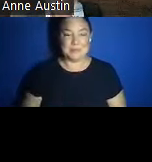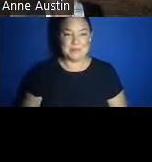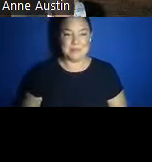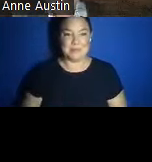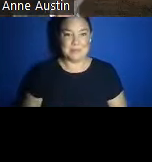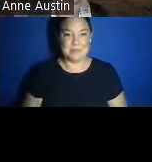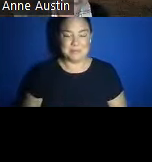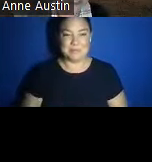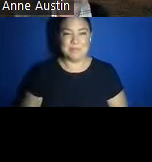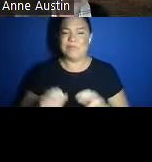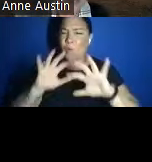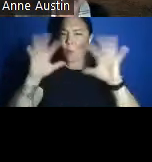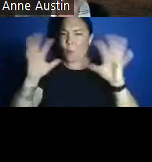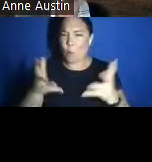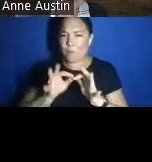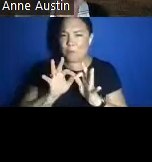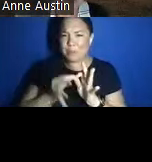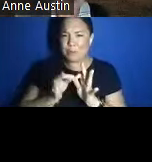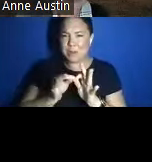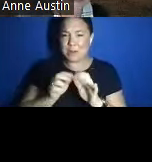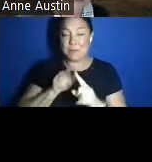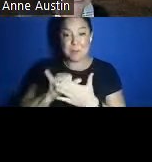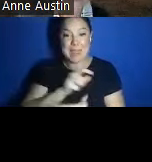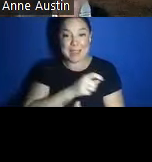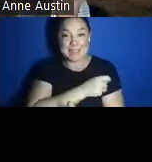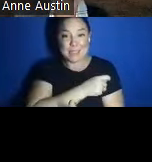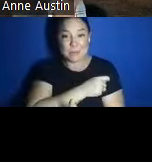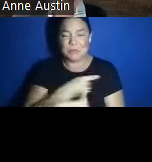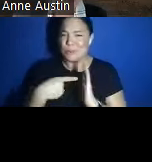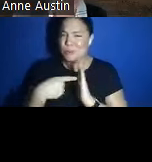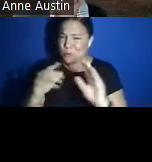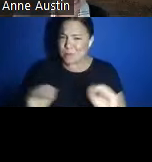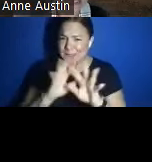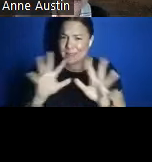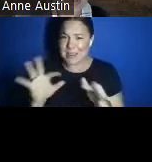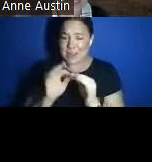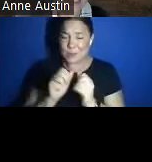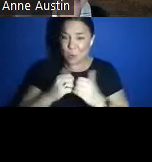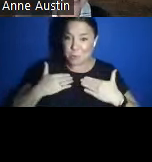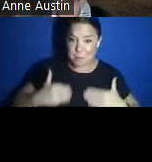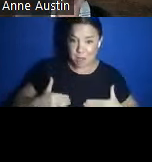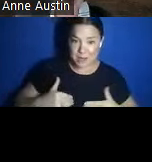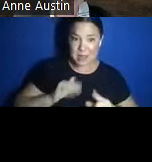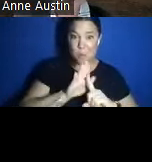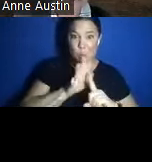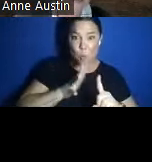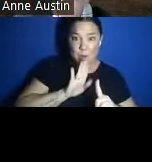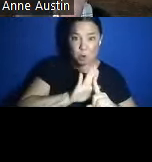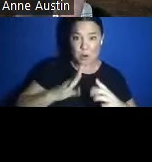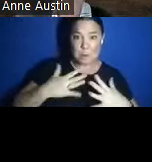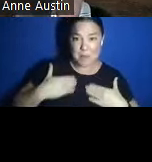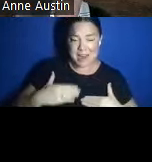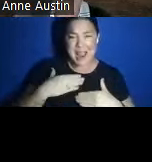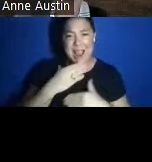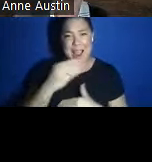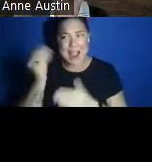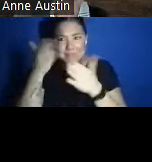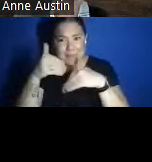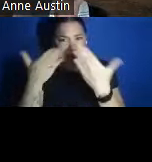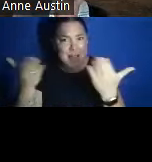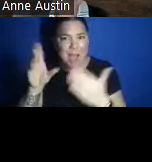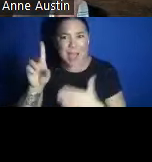Our overall interpretation of these tattoos were that they showed clear connection between her body and divine images, objects, temple spaces of